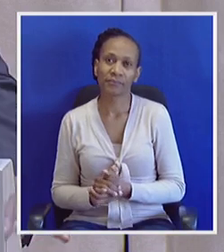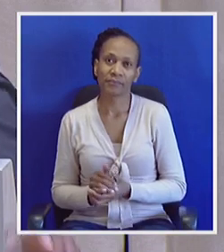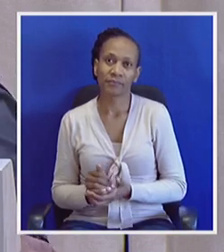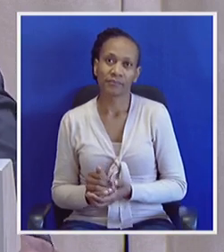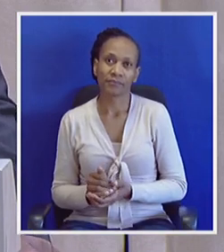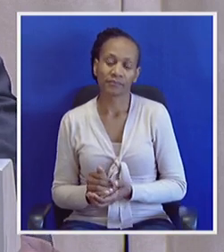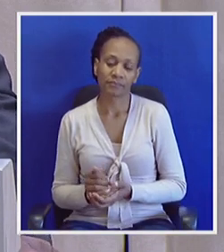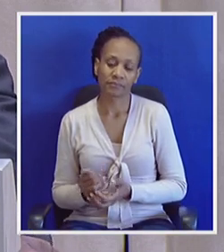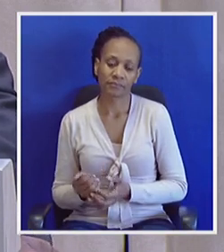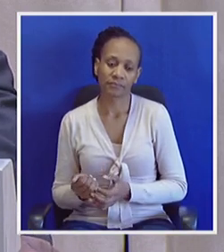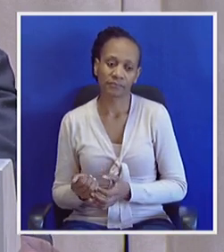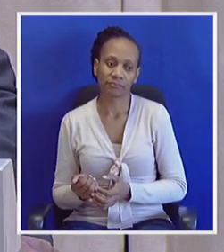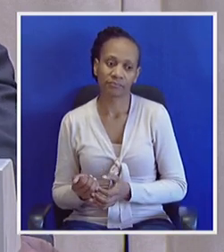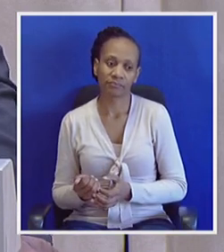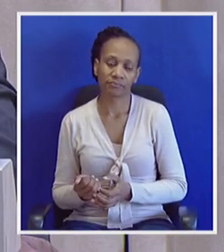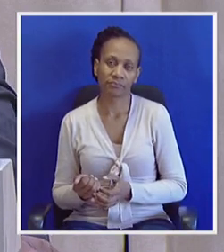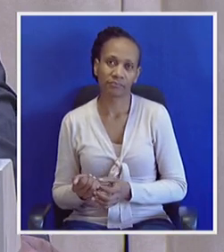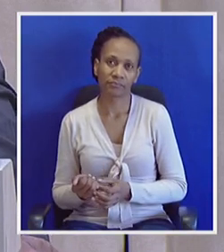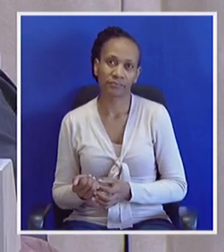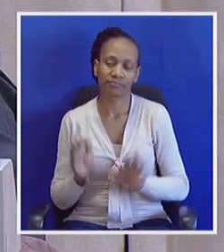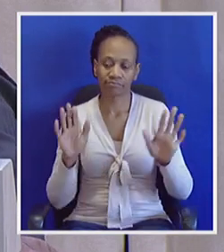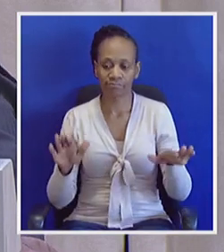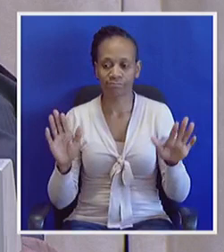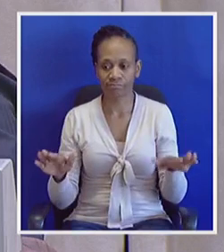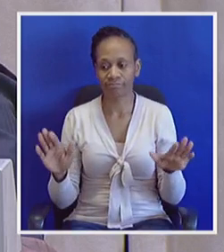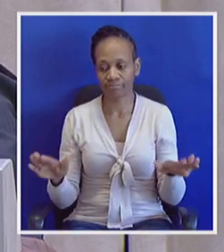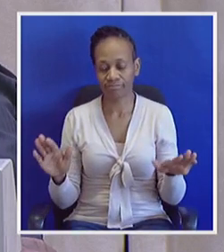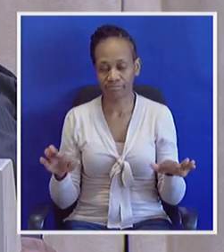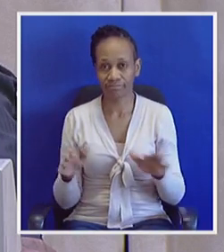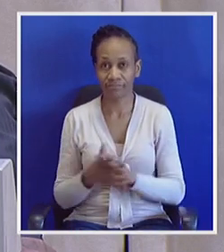Thank you, Madam Chairperson. You are protected, sir. Order.